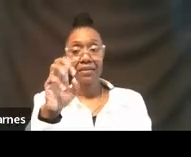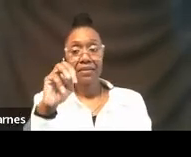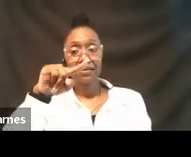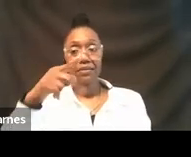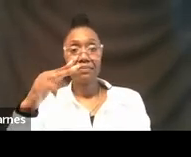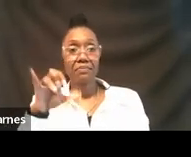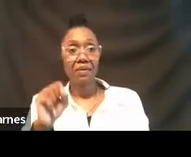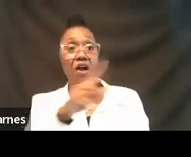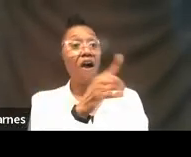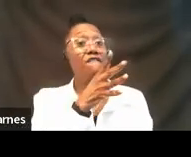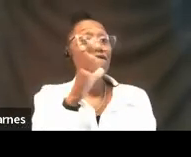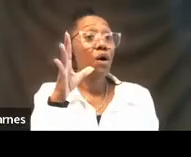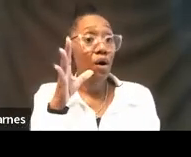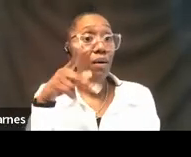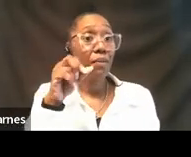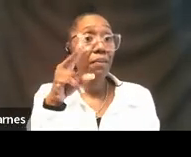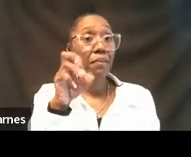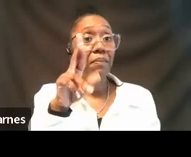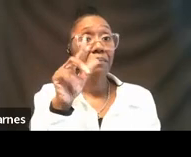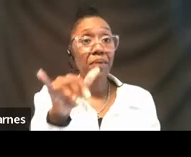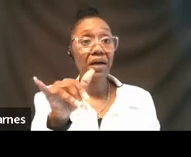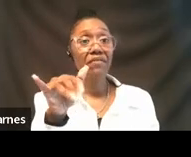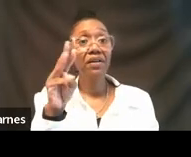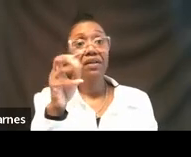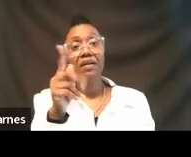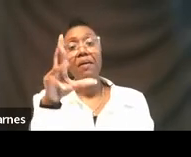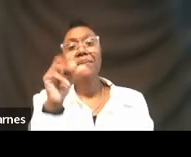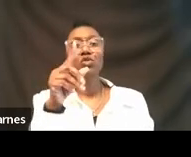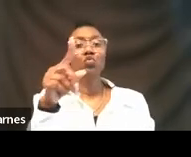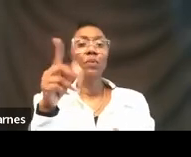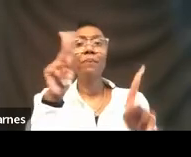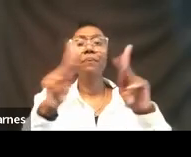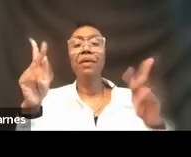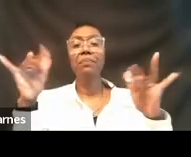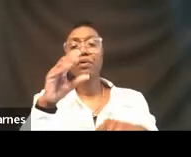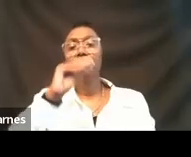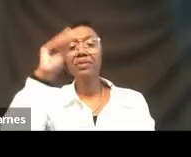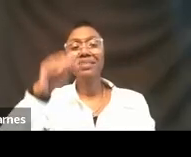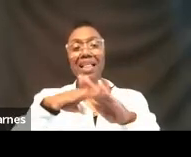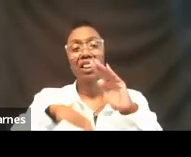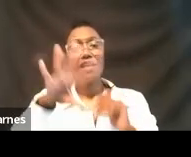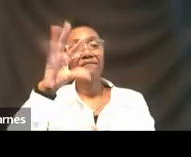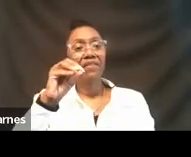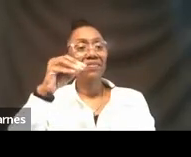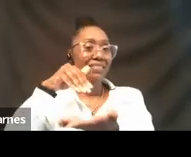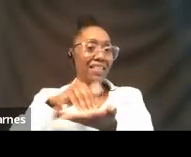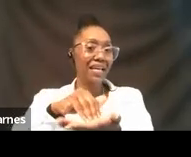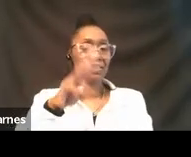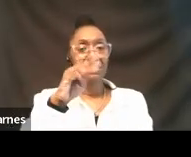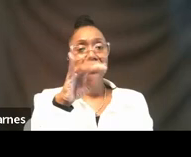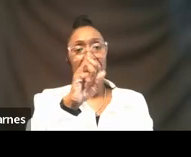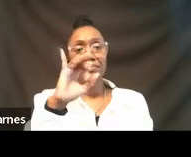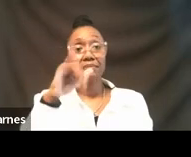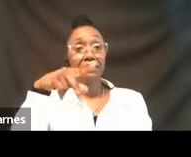different. It happens in metropolitan areas with populations below 50,000. So think places like the Mississippi Delta or the Appalachian